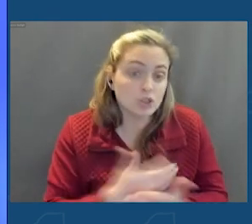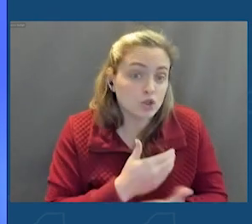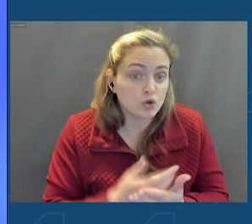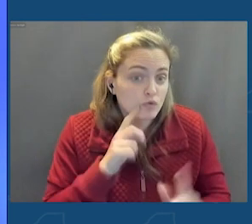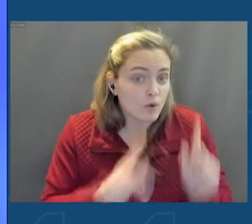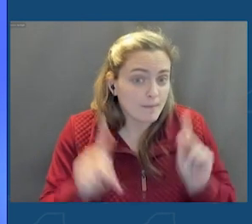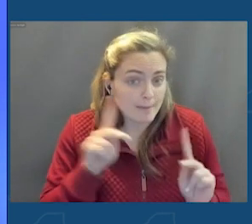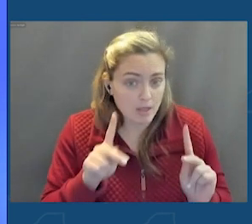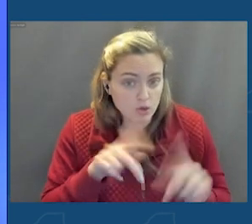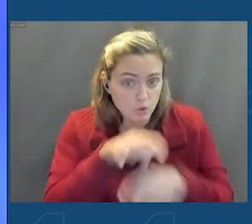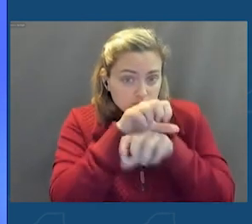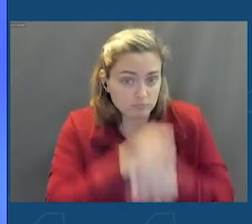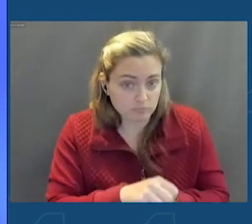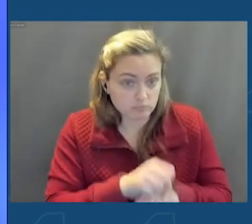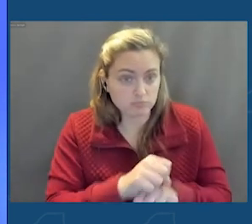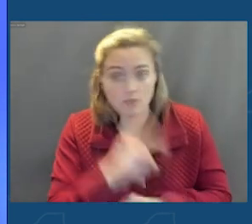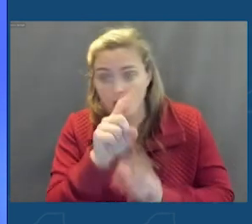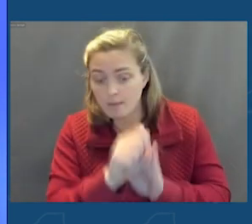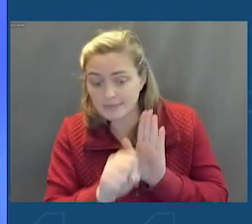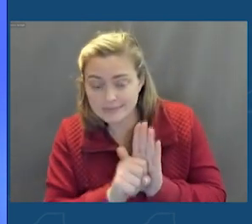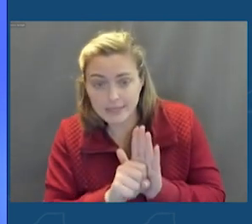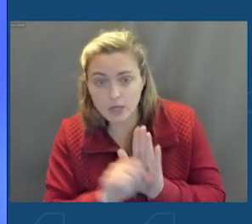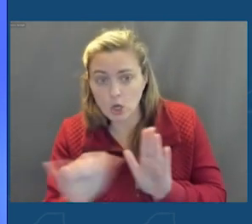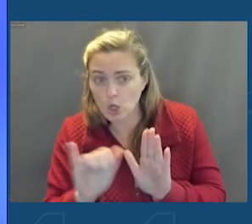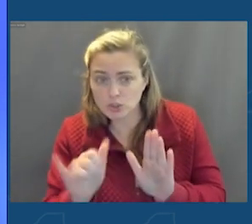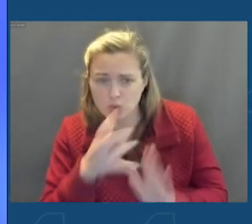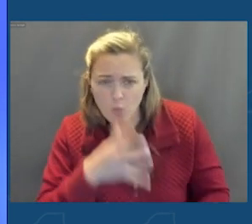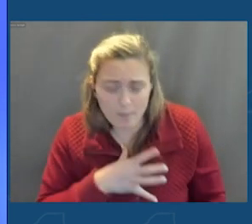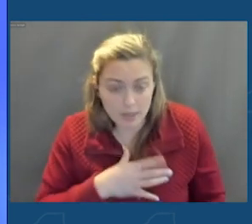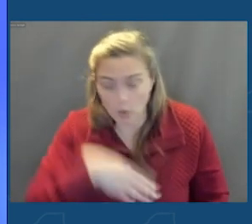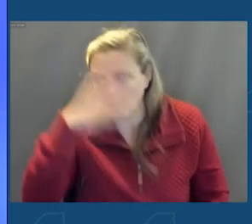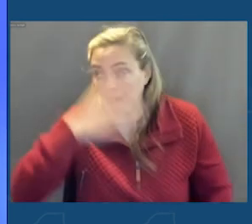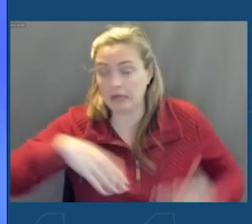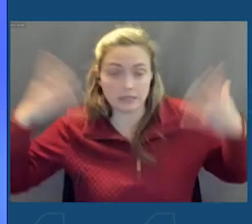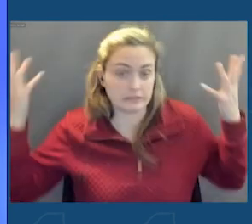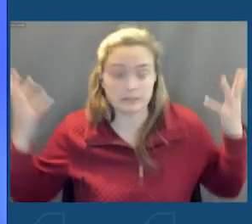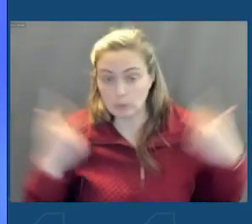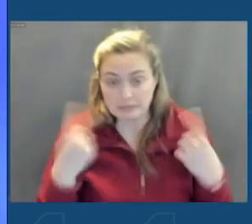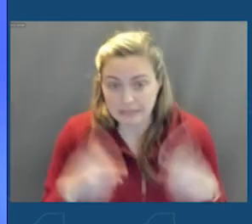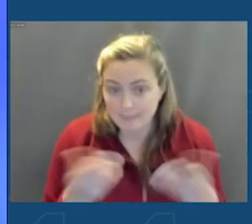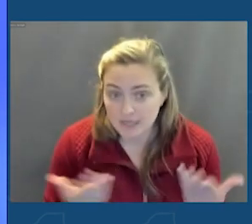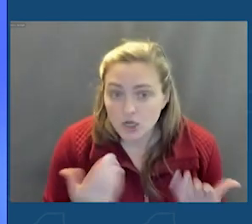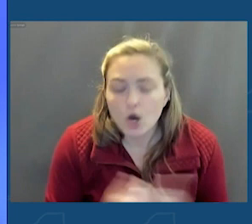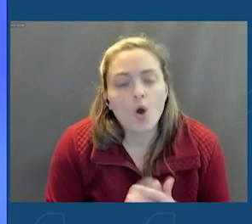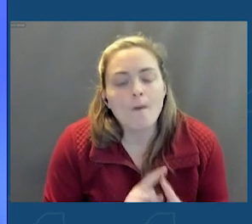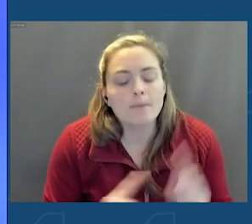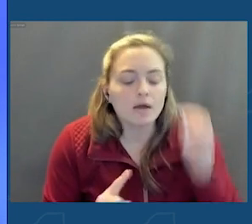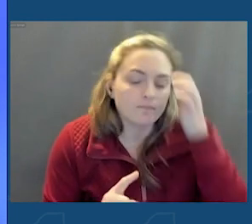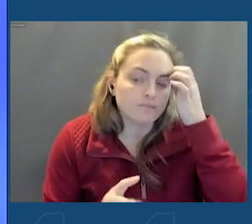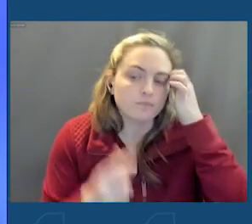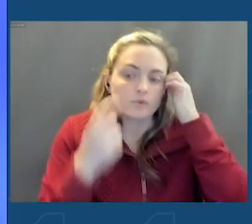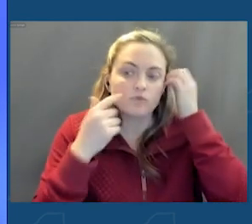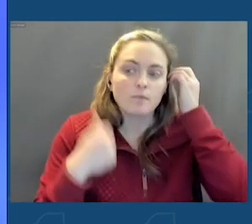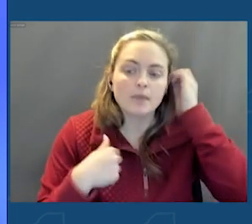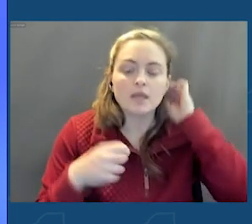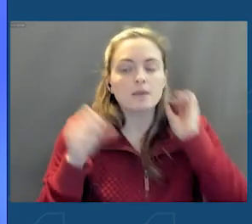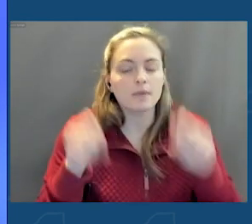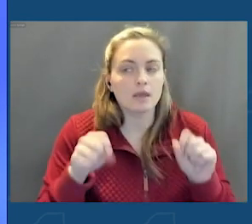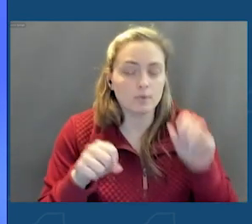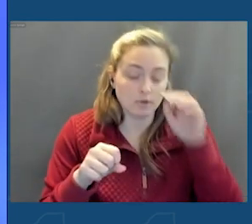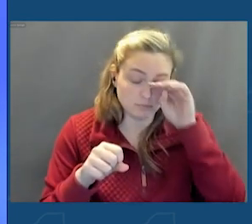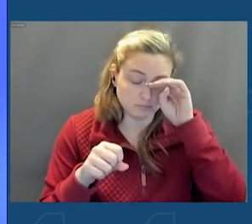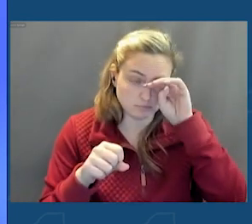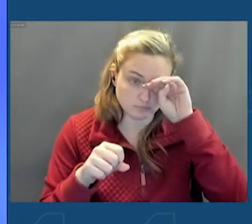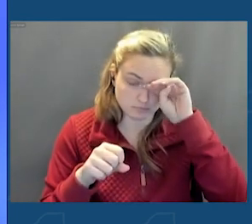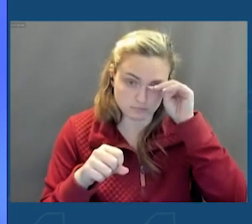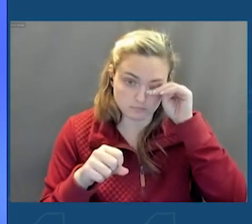to in our state. An upstater who's also a woman, oh my God, what's happening here? But for me to be able to bring manufacturing jobs back